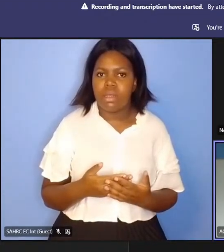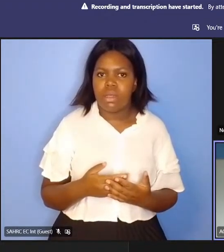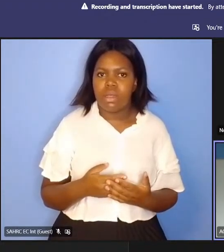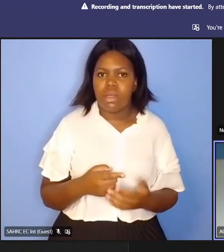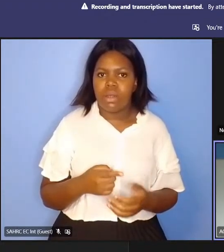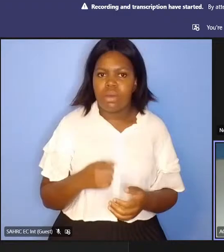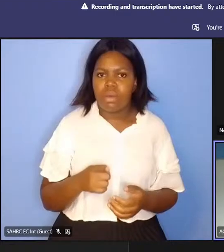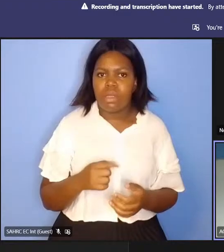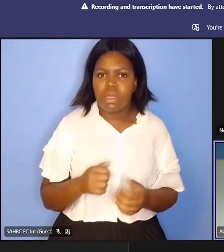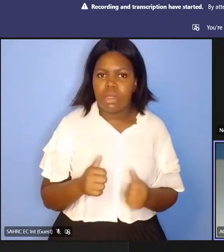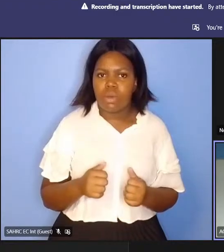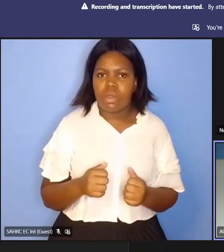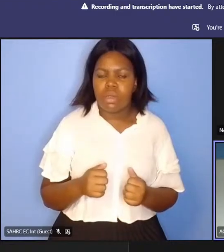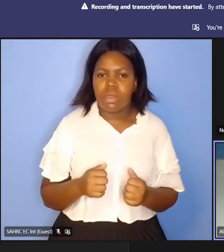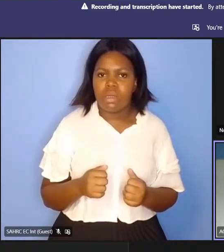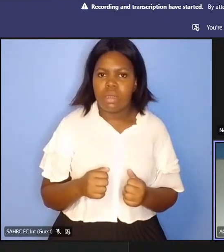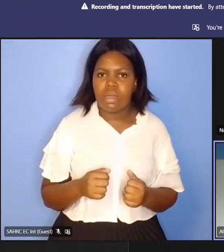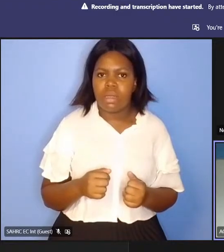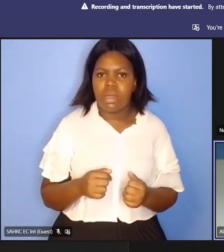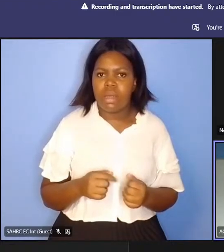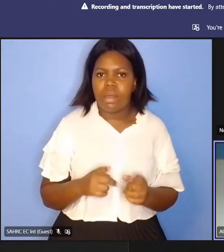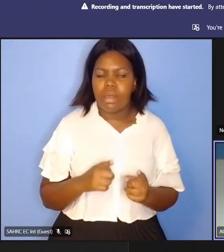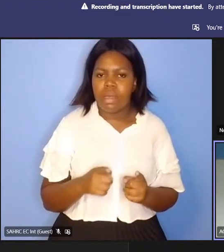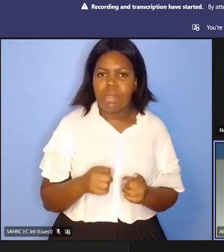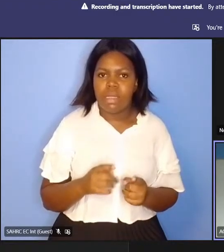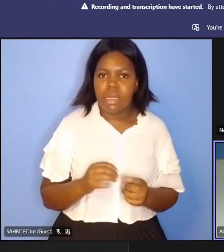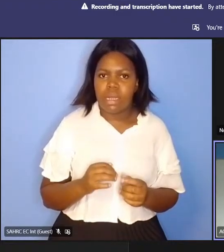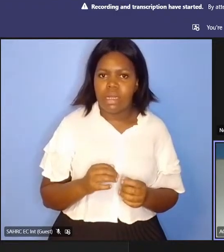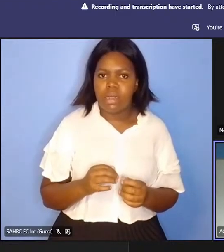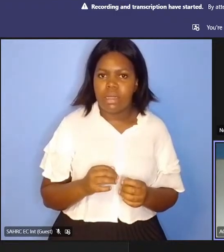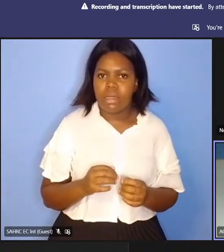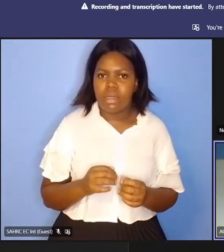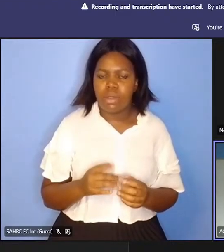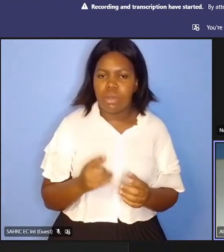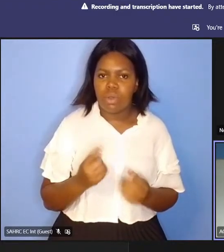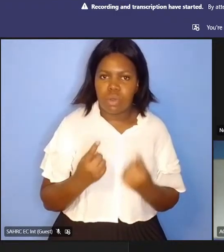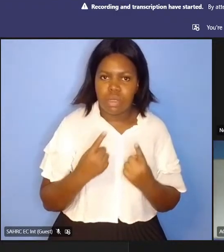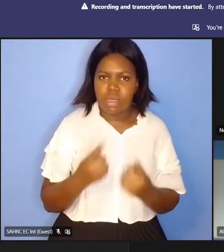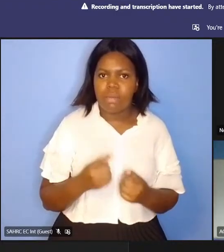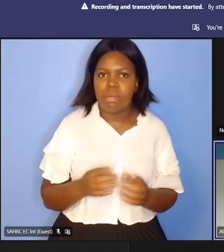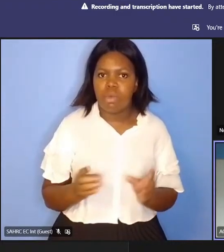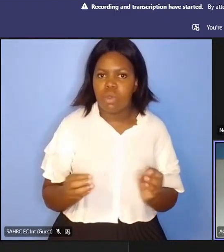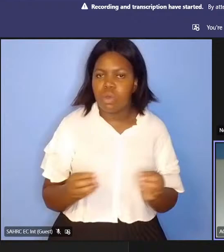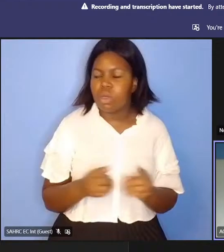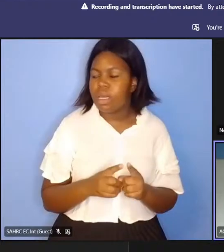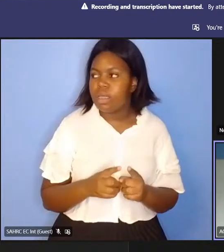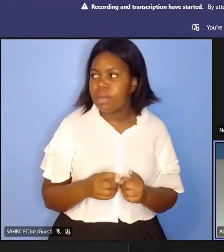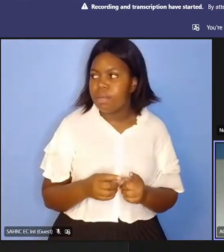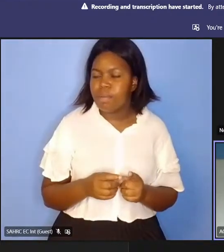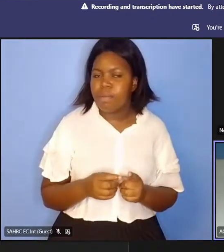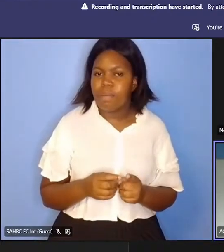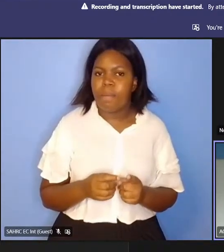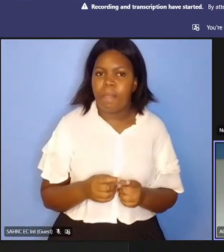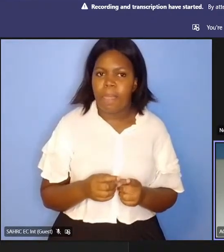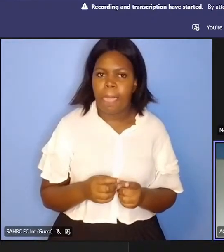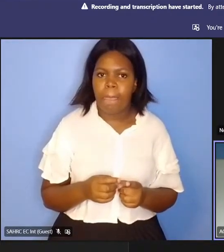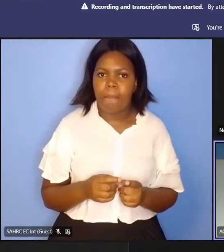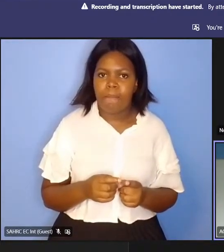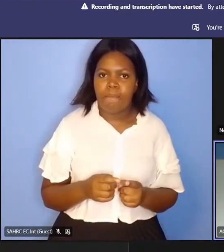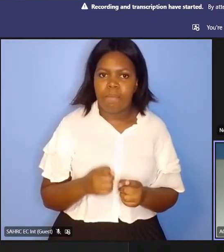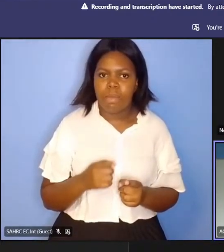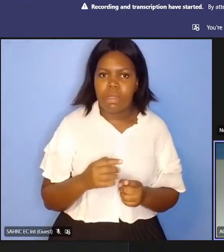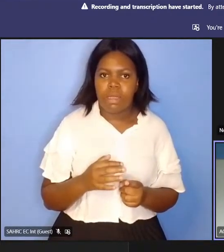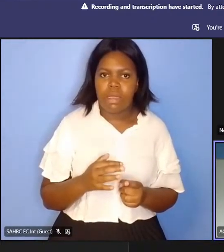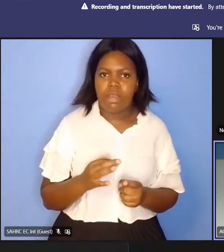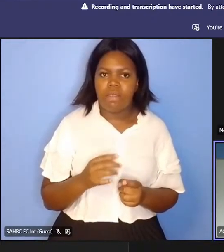obviously immediately realizable, seen together with the important principle which